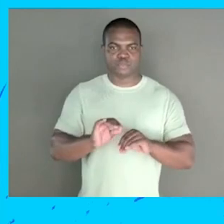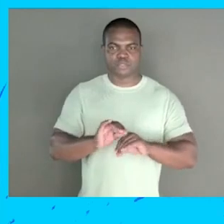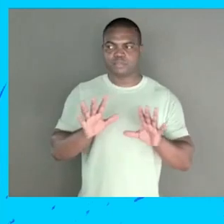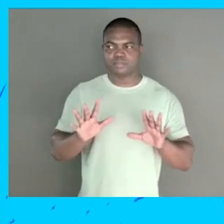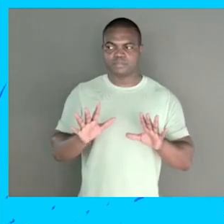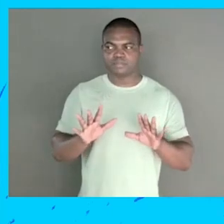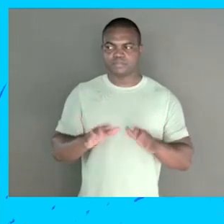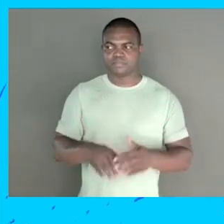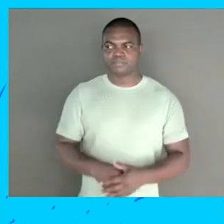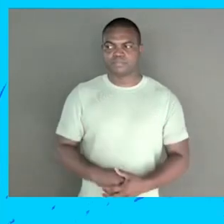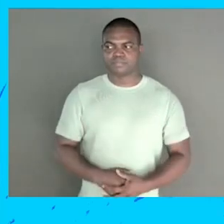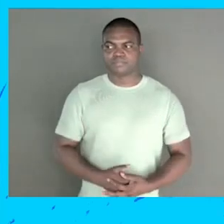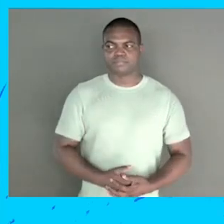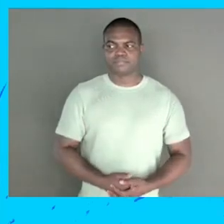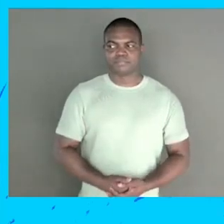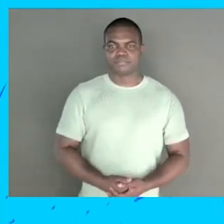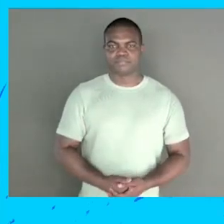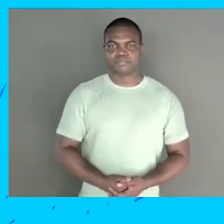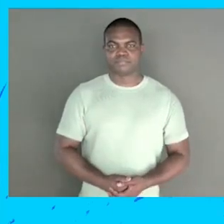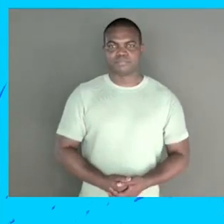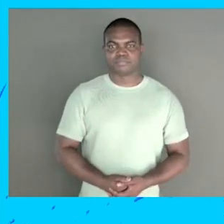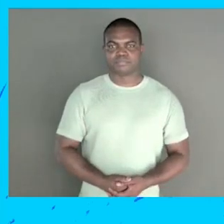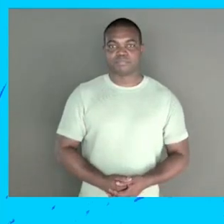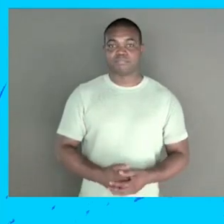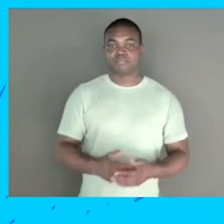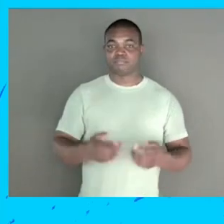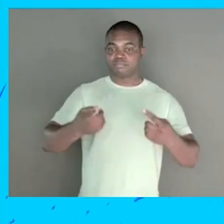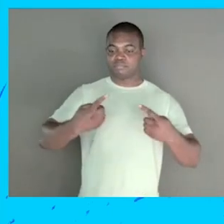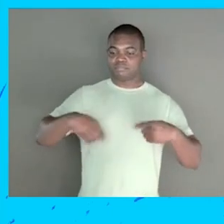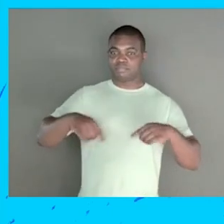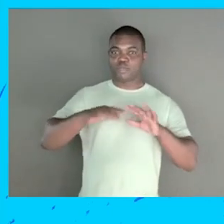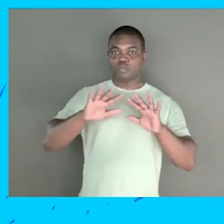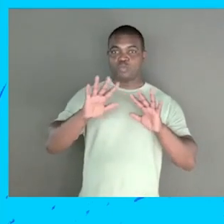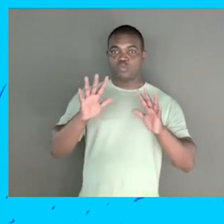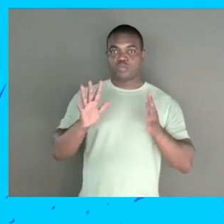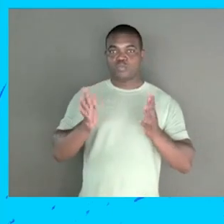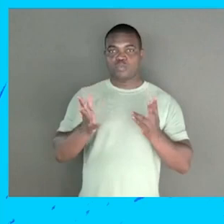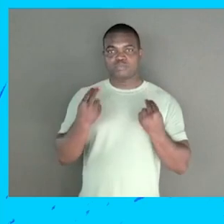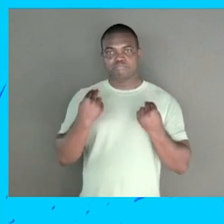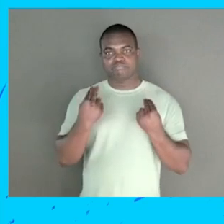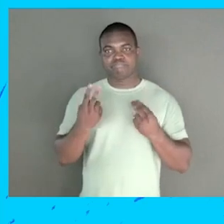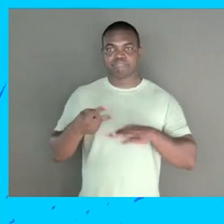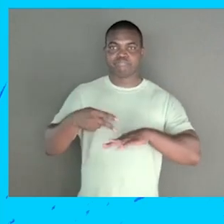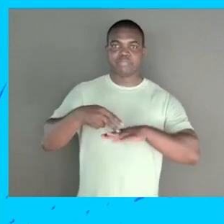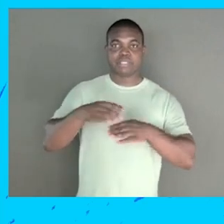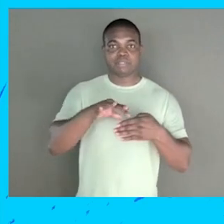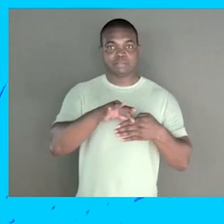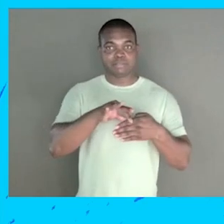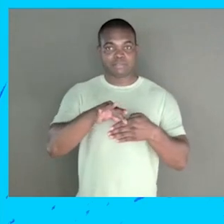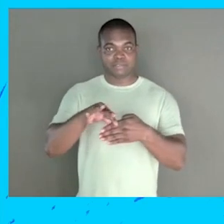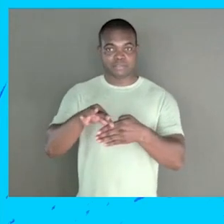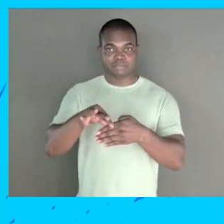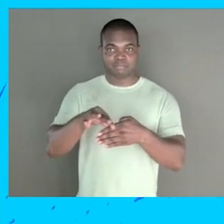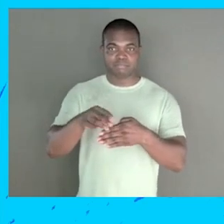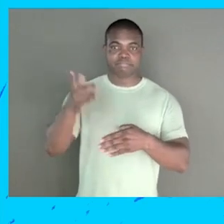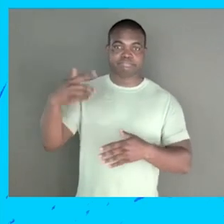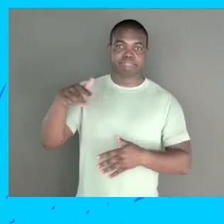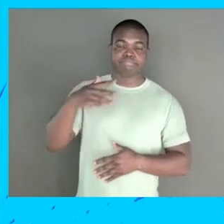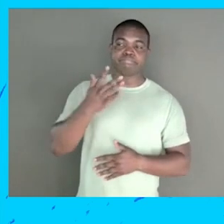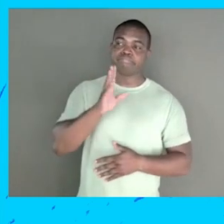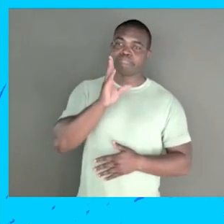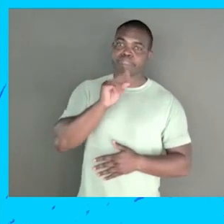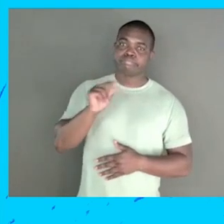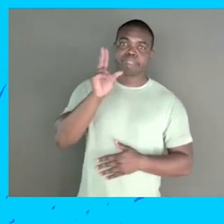Dear world leaders, we are tired of the empty words and promises that were long due are now running over